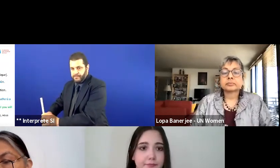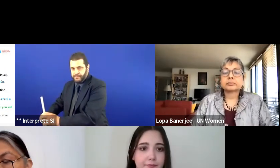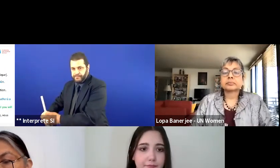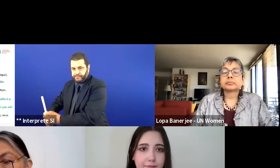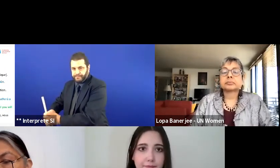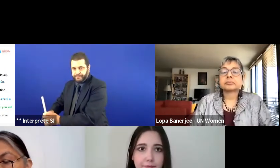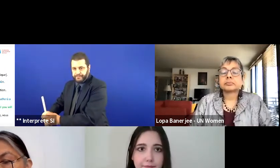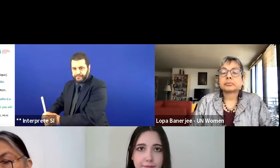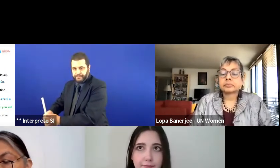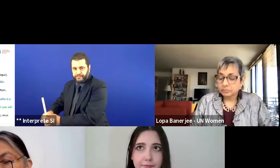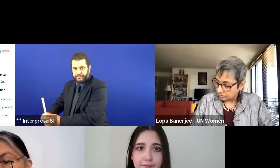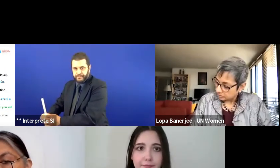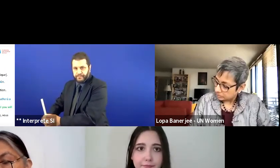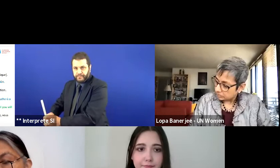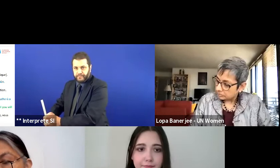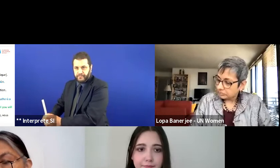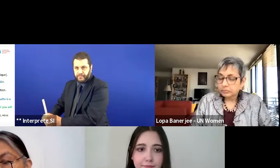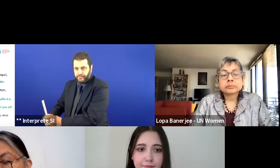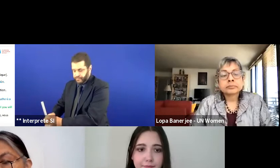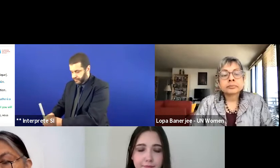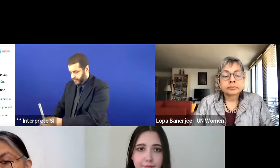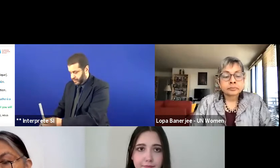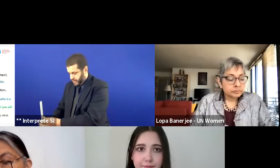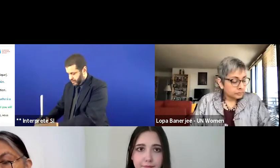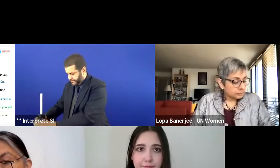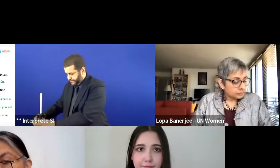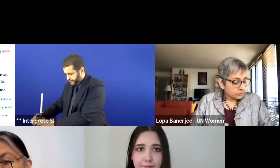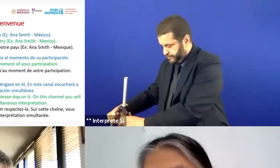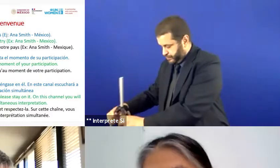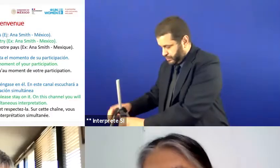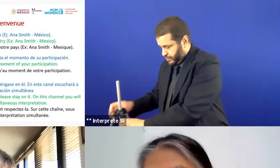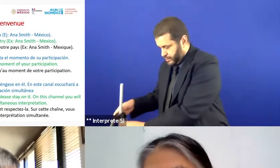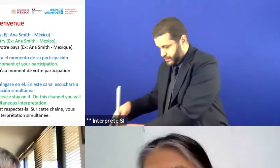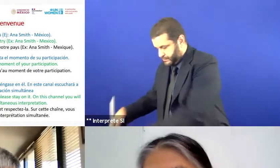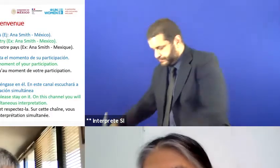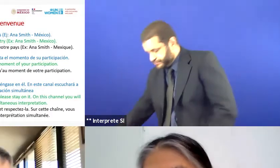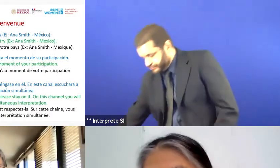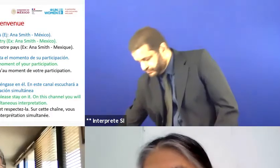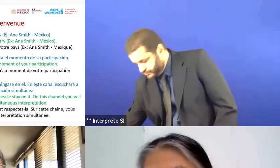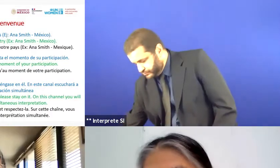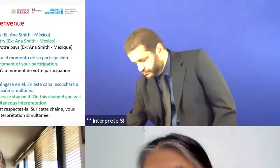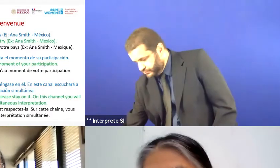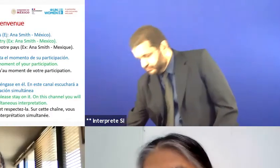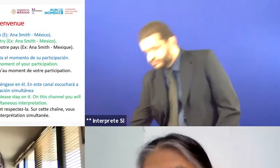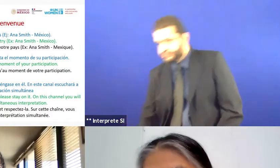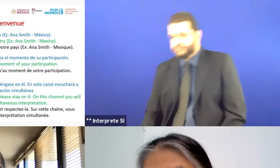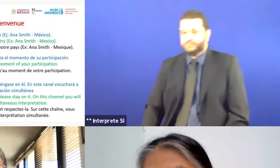all speakers, if you can keep your cameras on and your microphones off, unless you're speaking. Thank you very